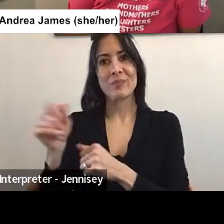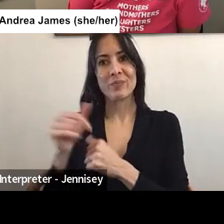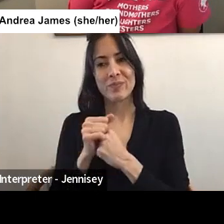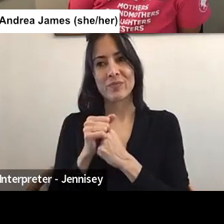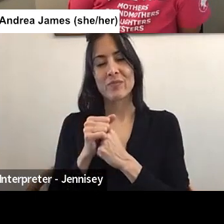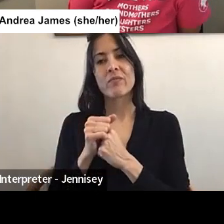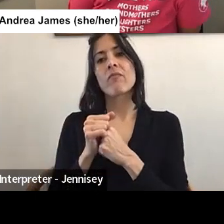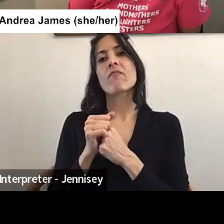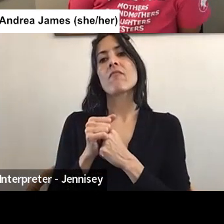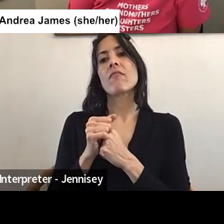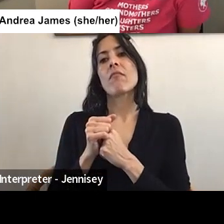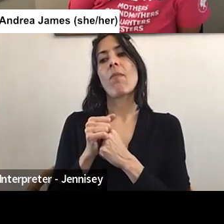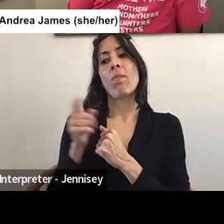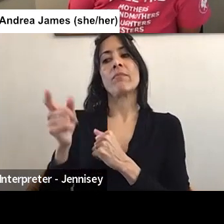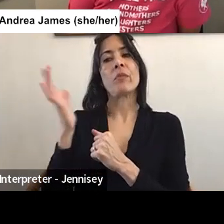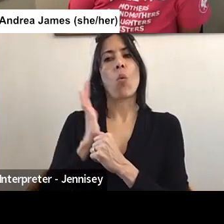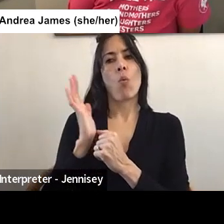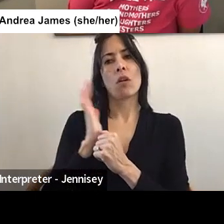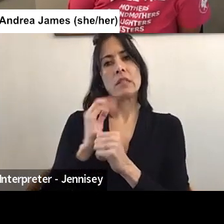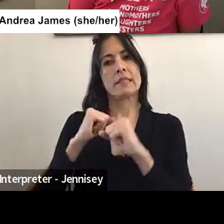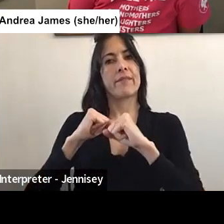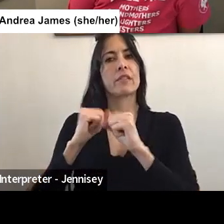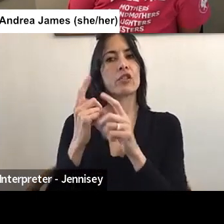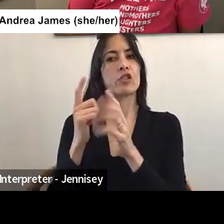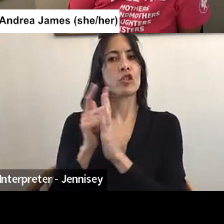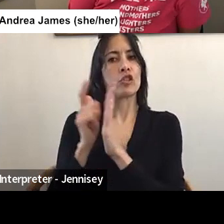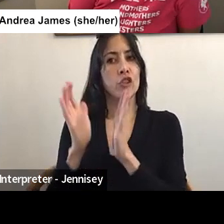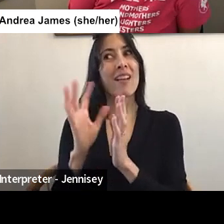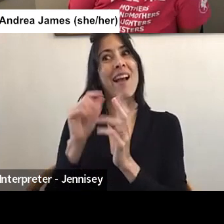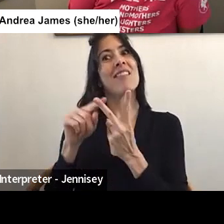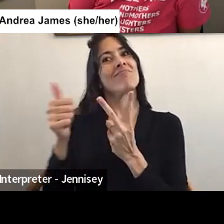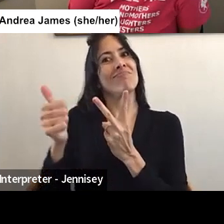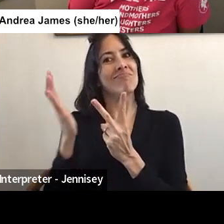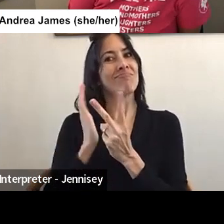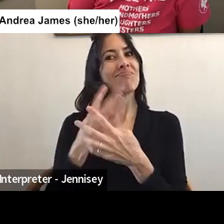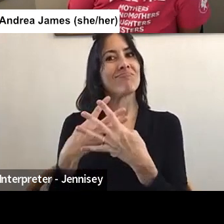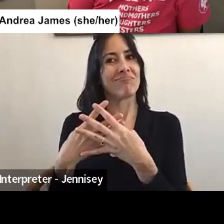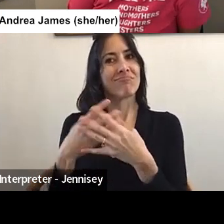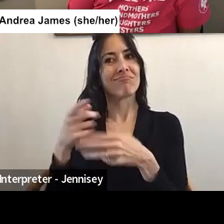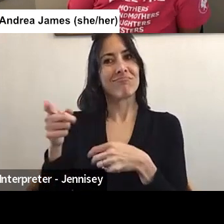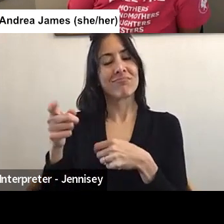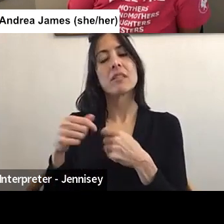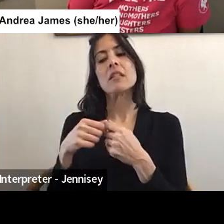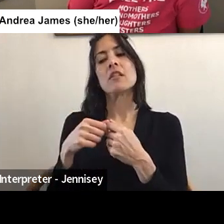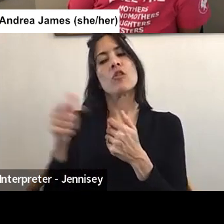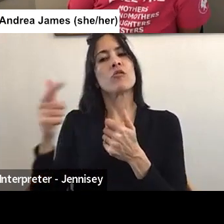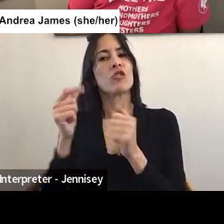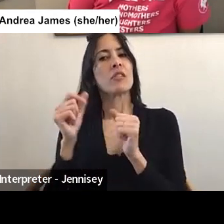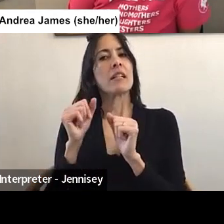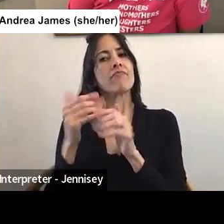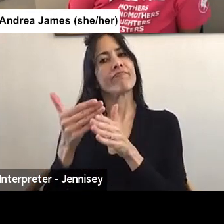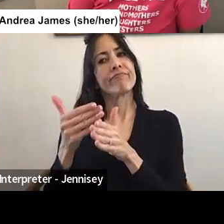As a former criminal defense attorney and a formerly incarcerated woman, Andrea shares her personal and